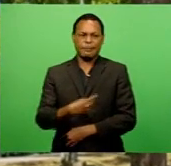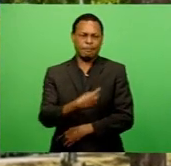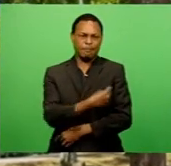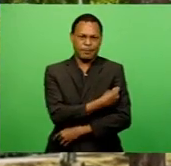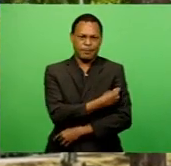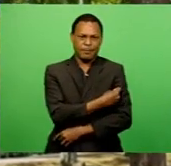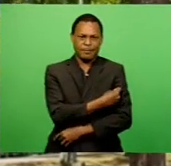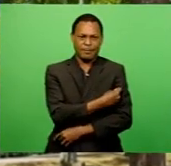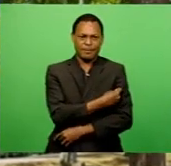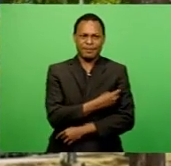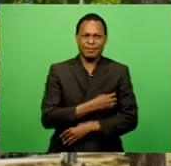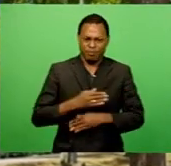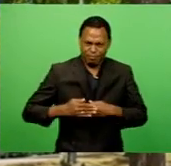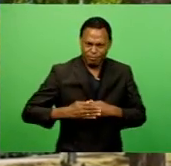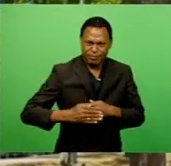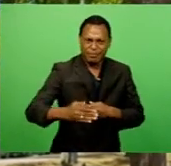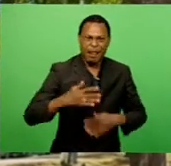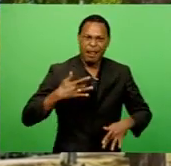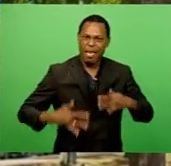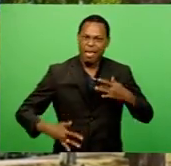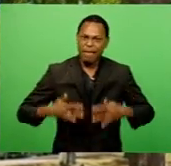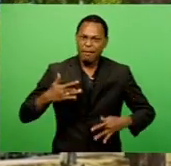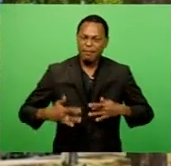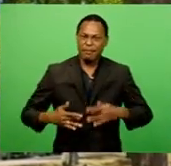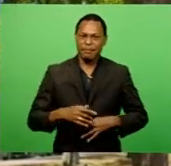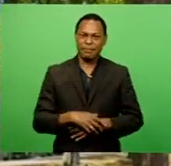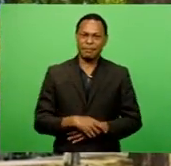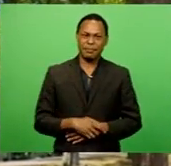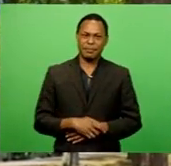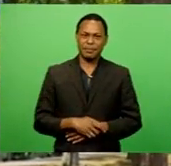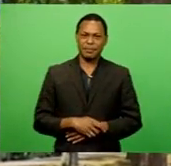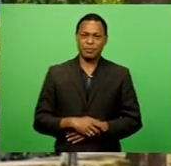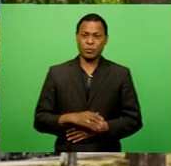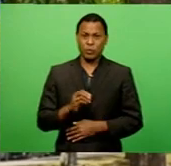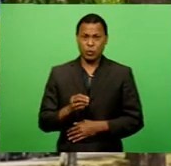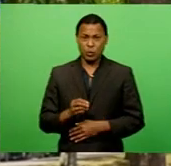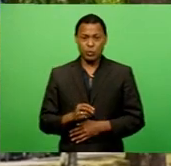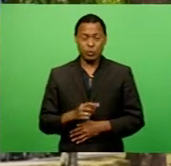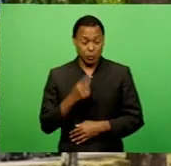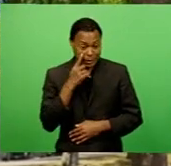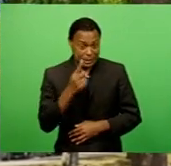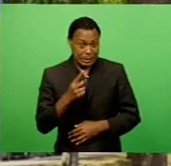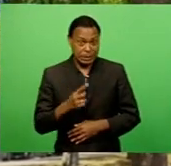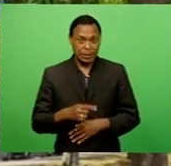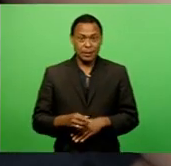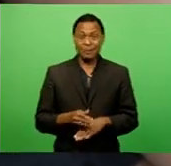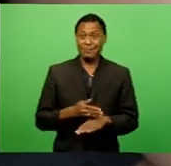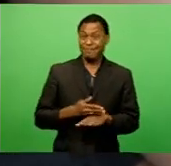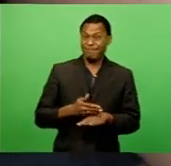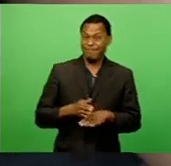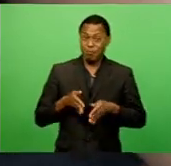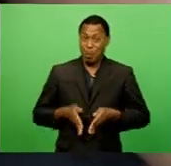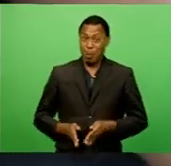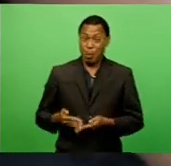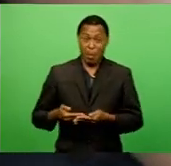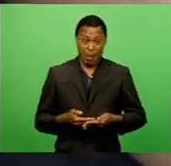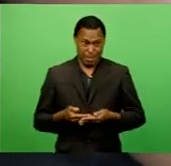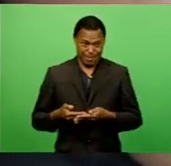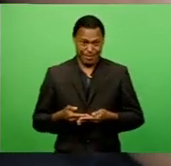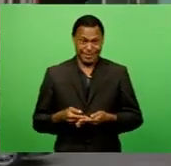1 diabetes are found or diagnosed in newborns that show signs and symptoms of diabetes.